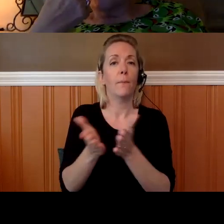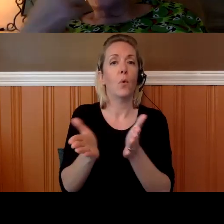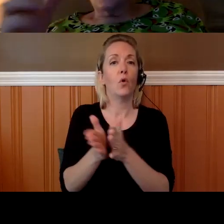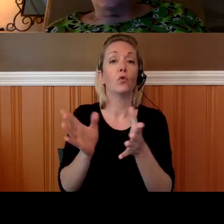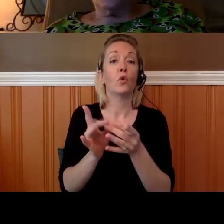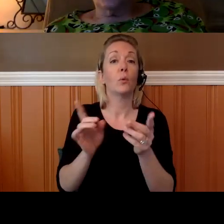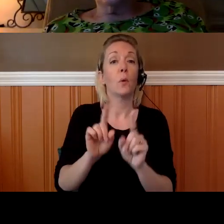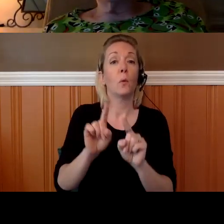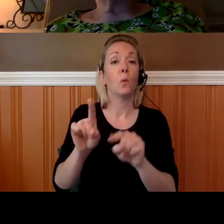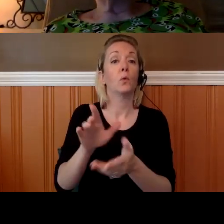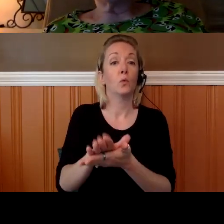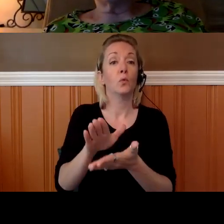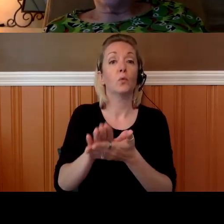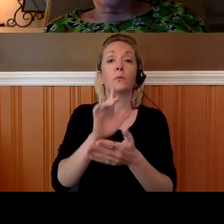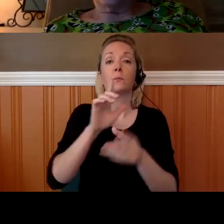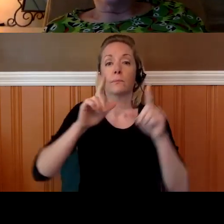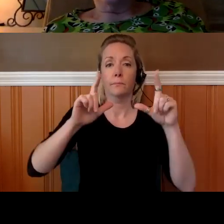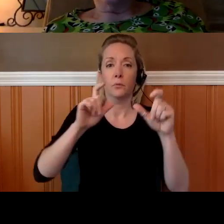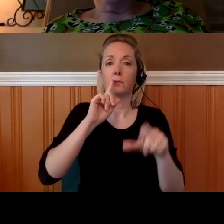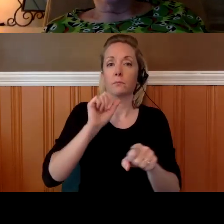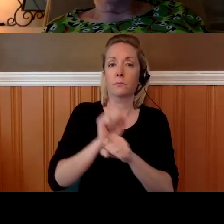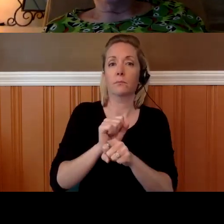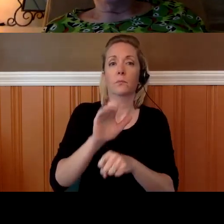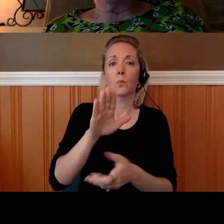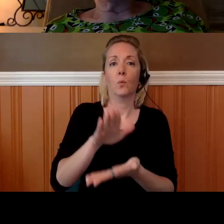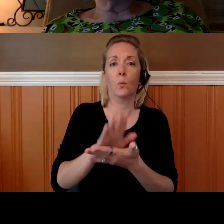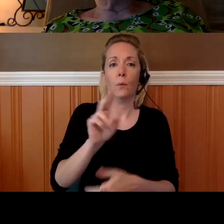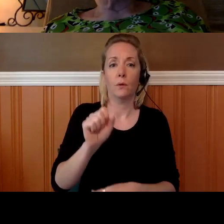have the actual school bus.